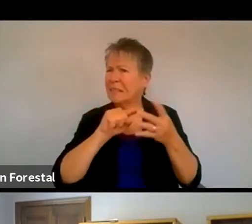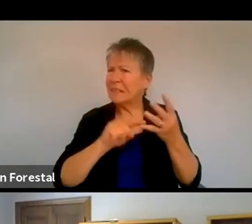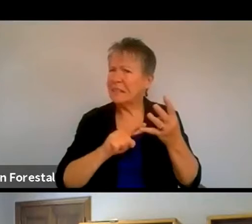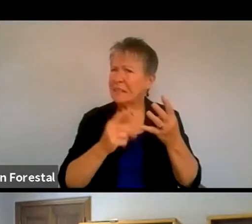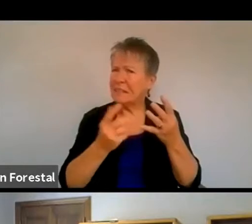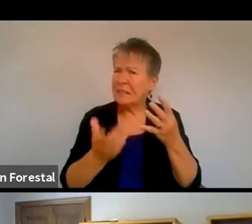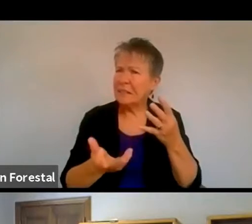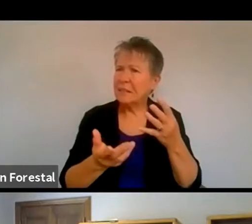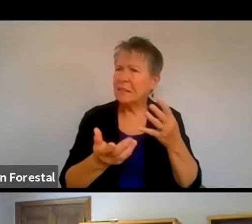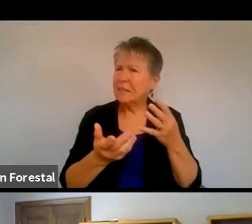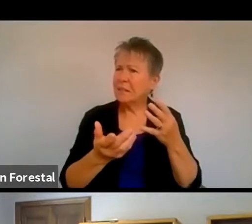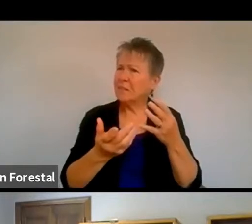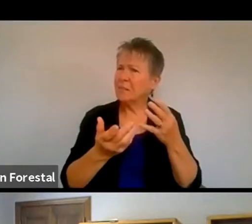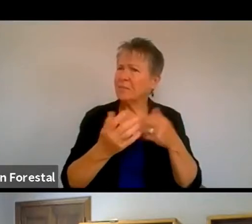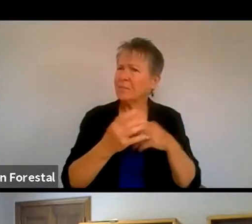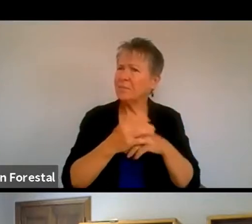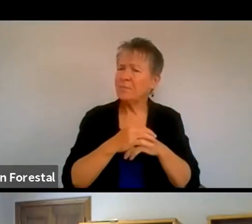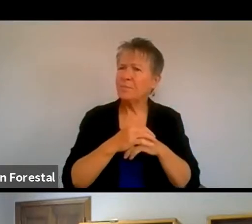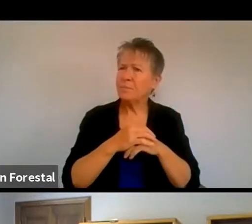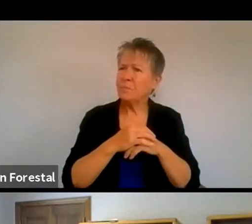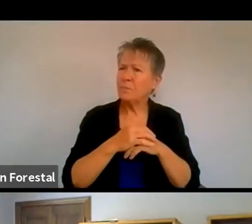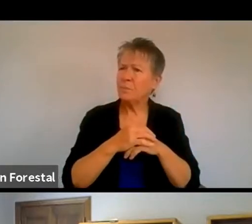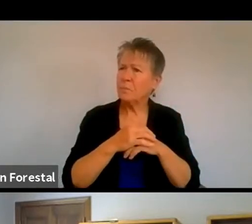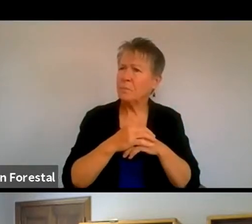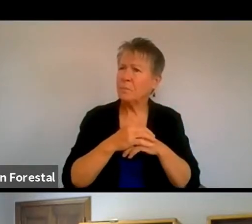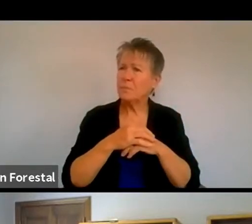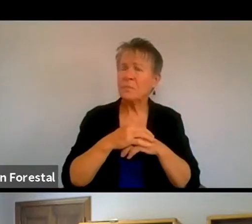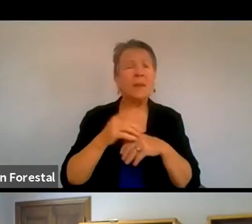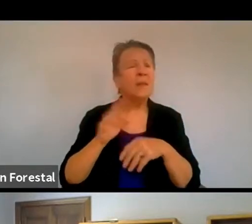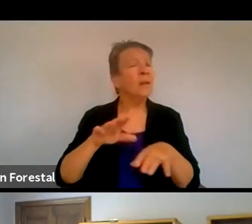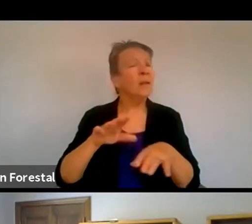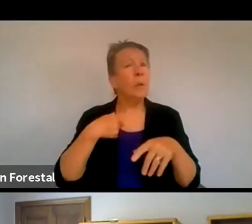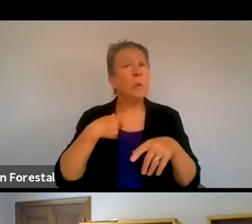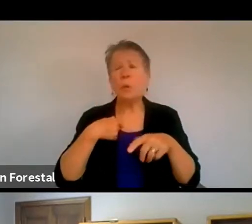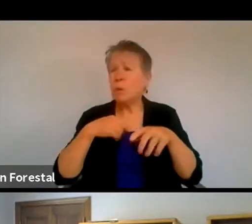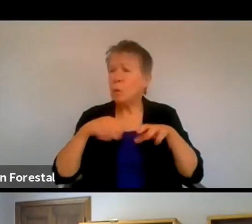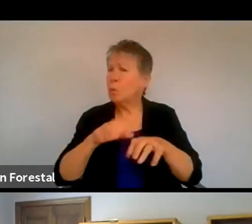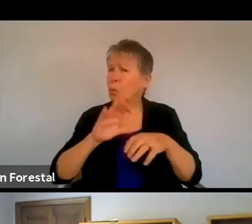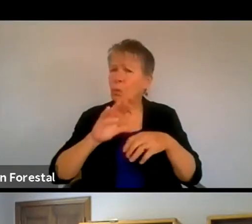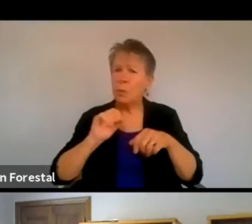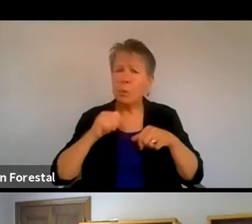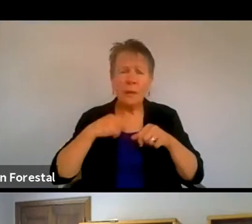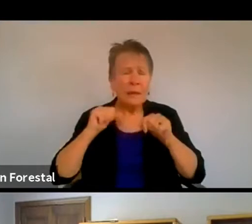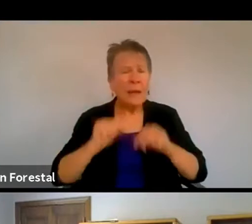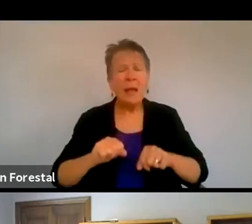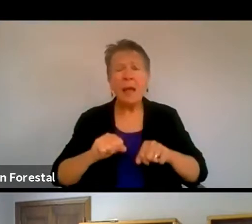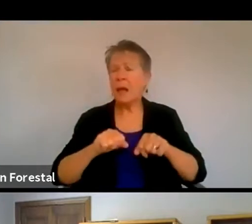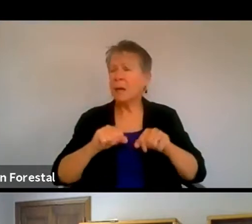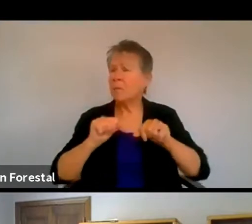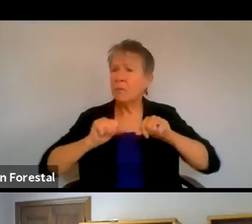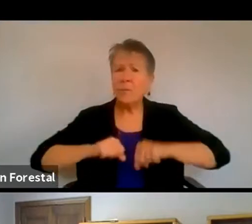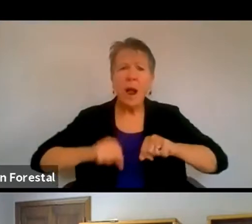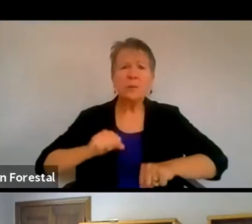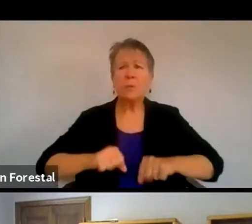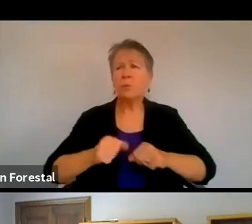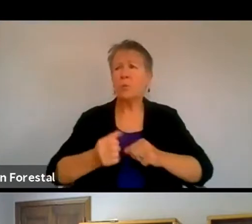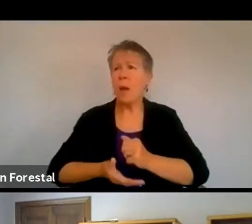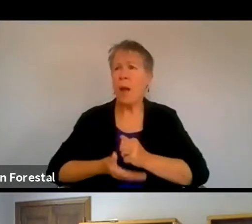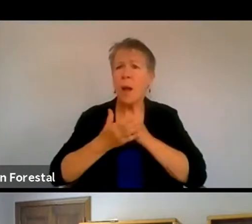everything they can. But again, we got to appeal to people. It's hard to get inside of somebody's house.